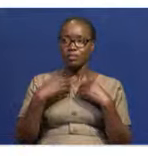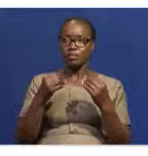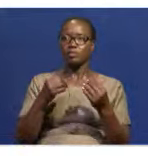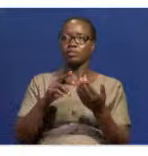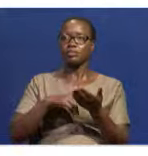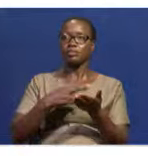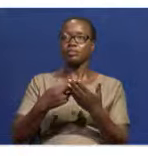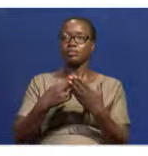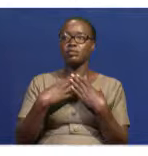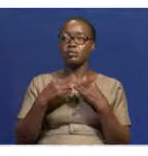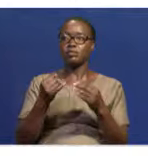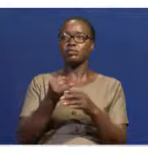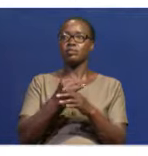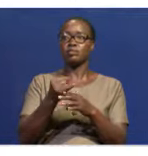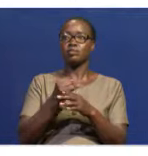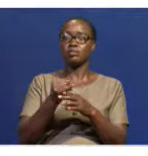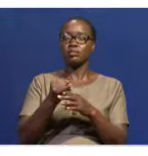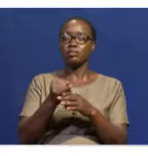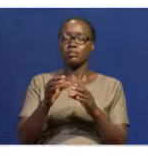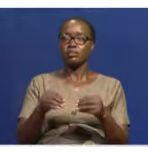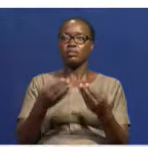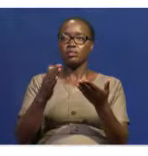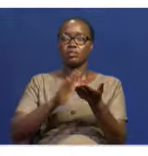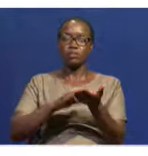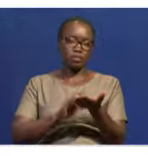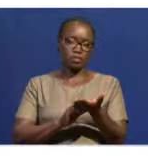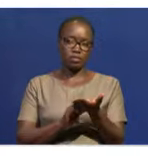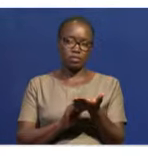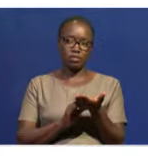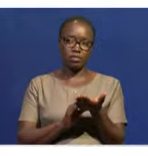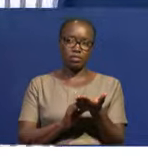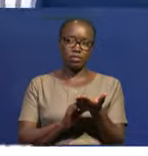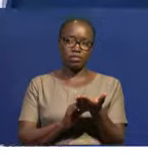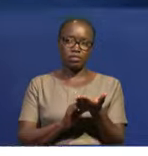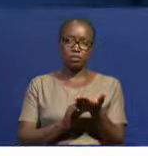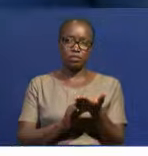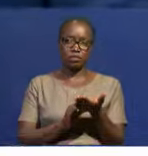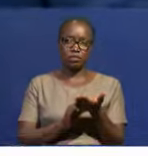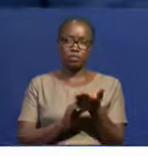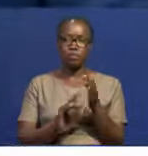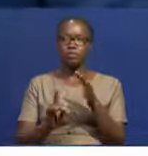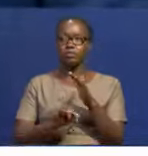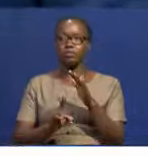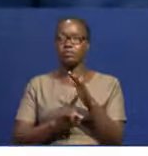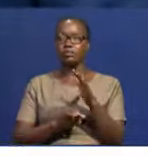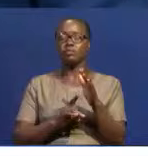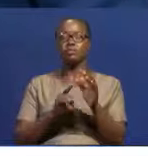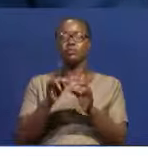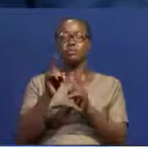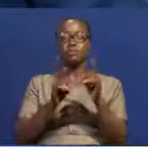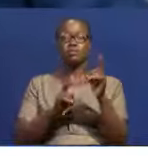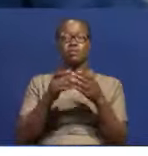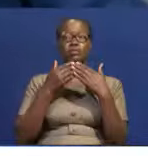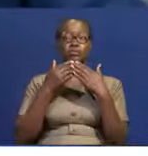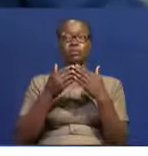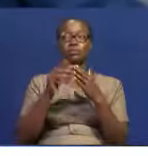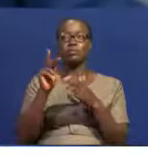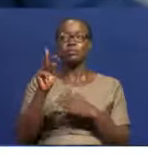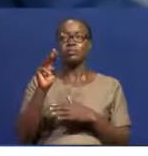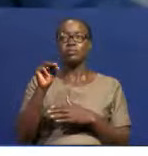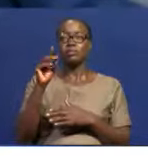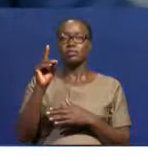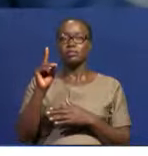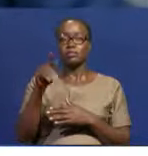Resources for Health internship and provide recommendations. The ministry is expressing its gratitude to